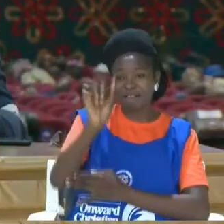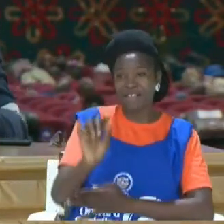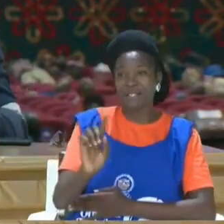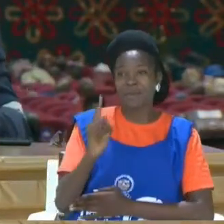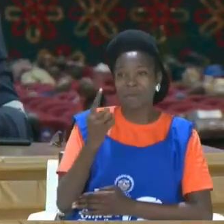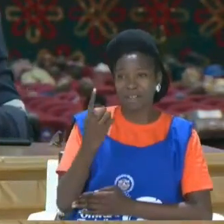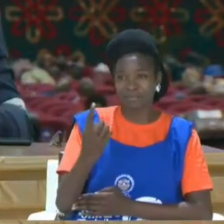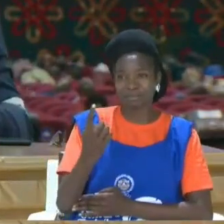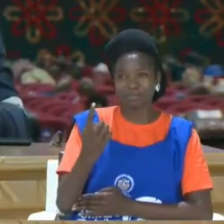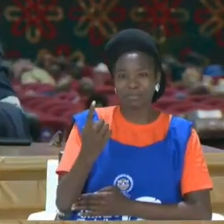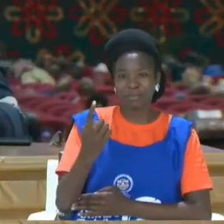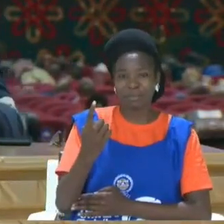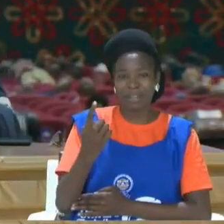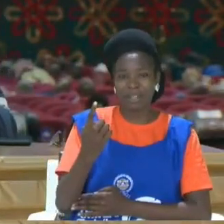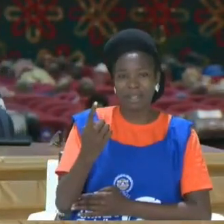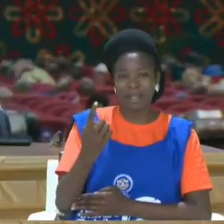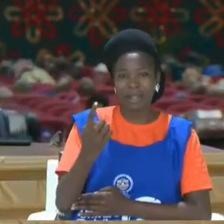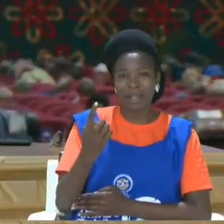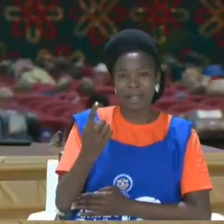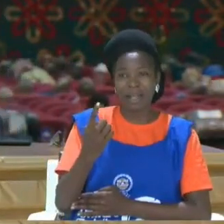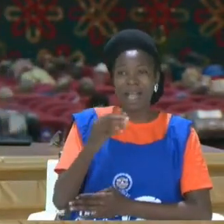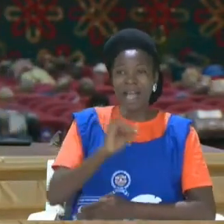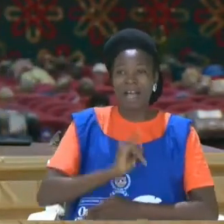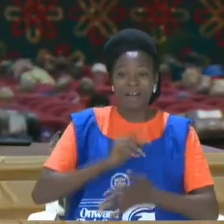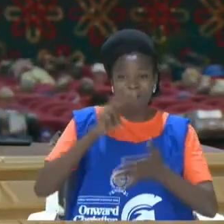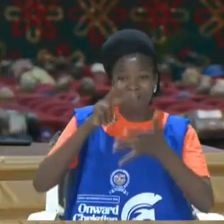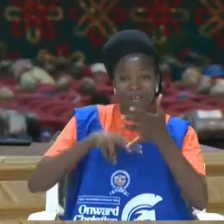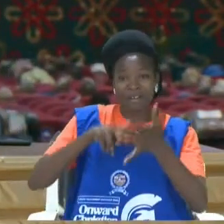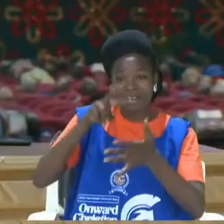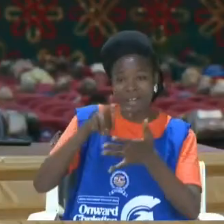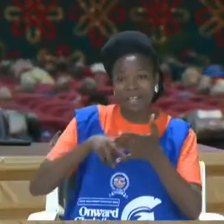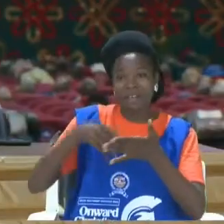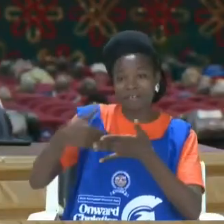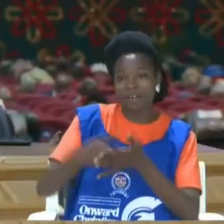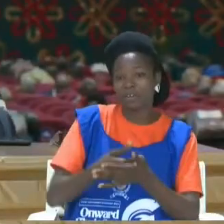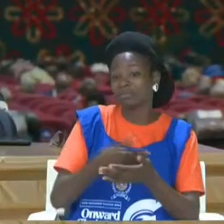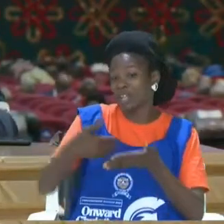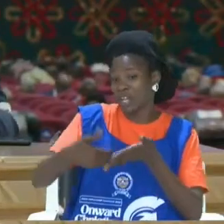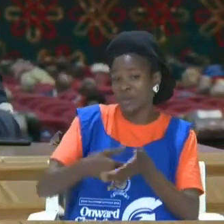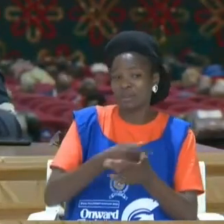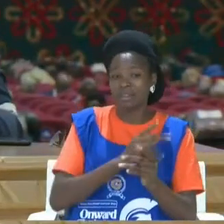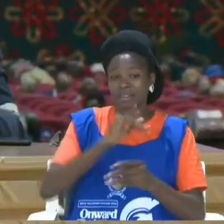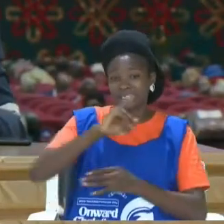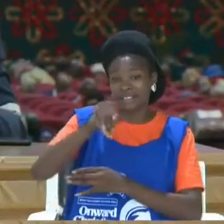1. And I'll read from the New King James Version.